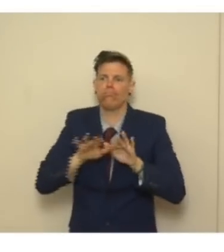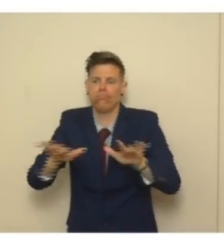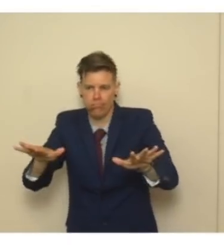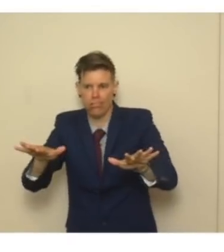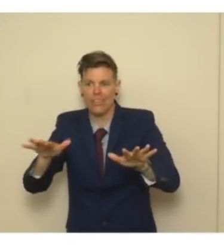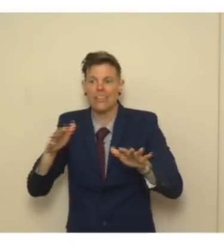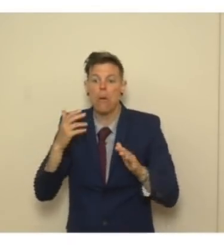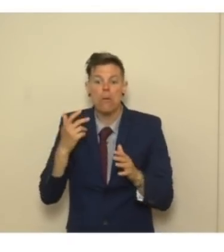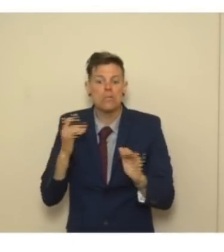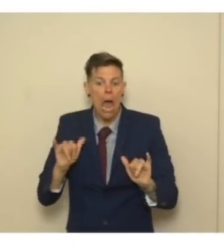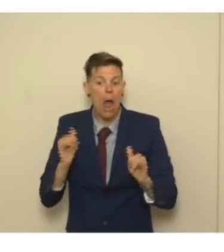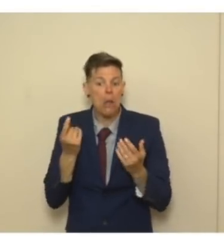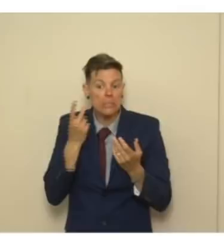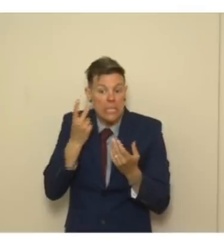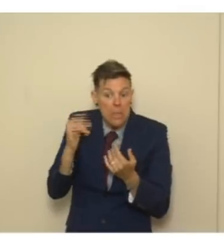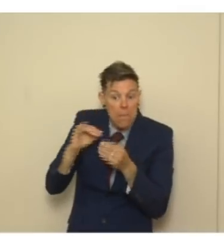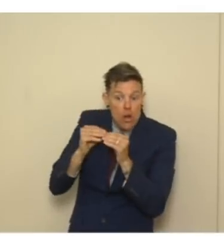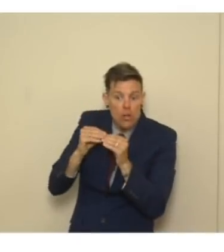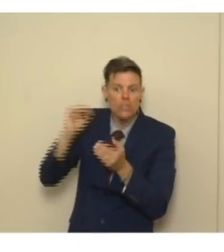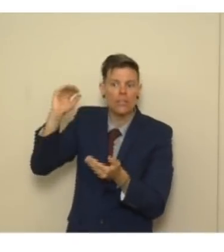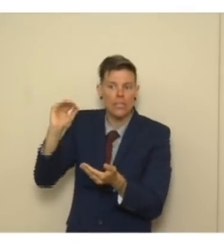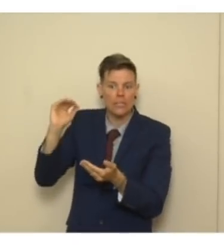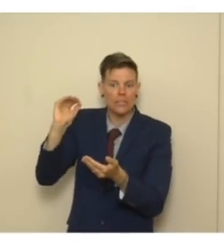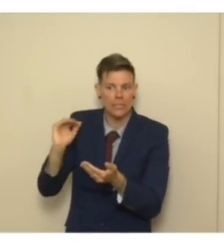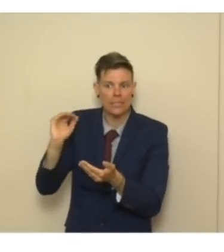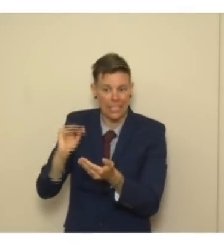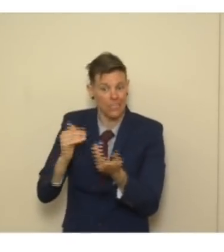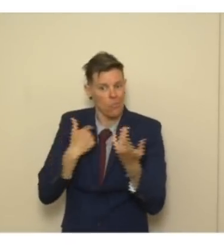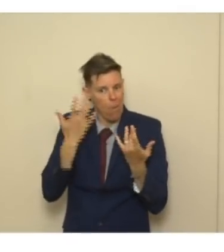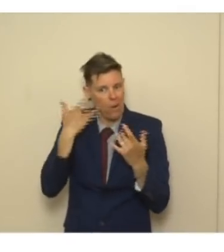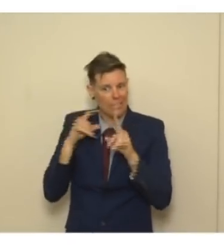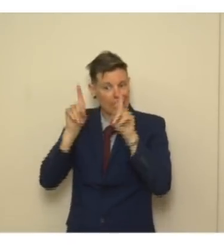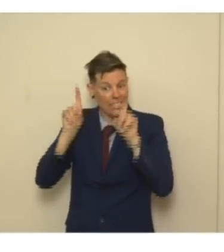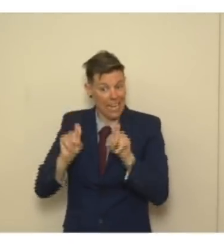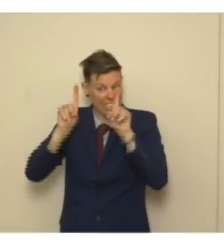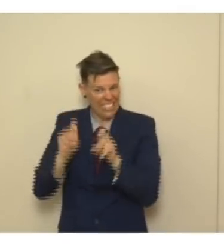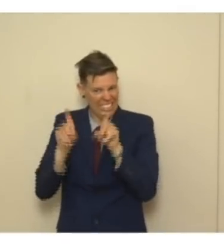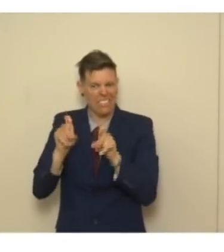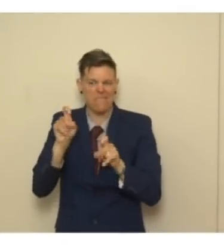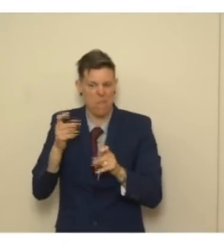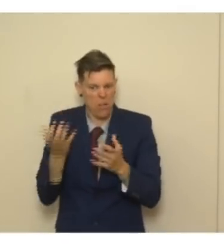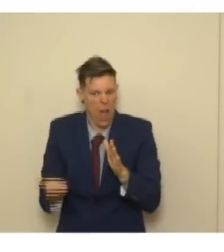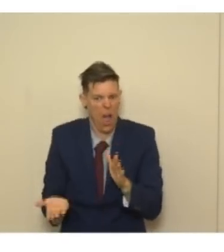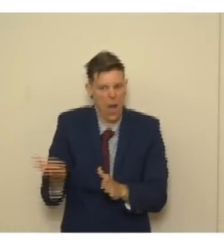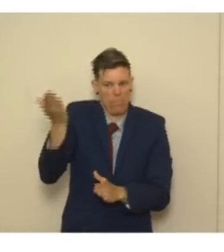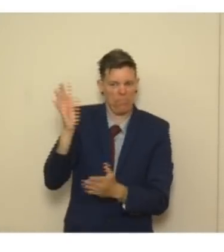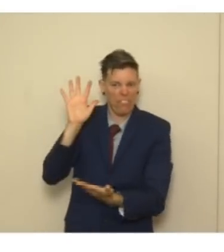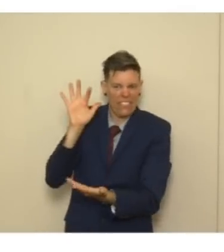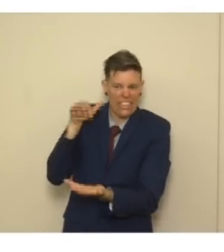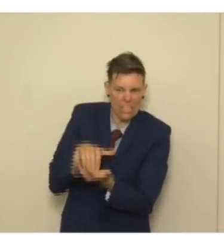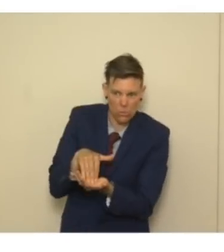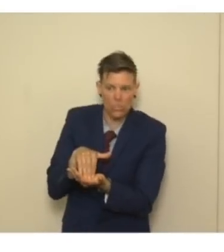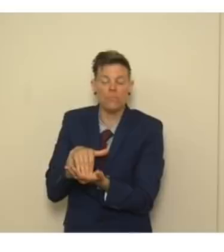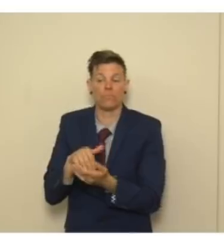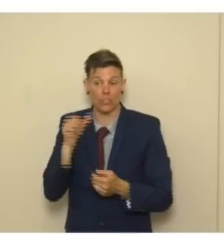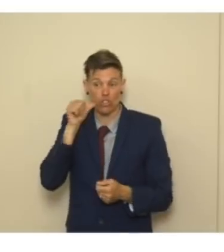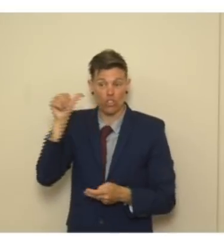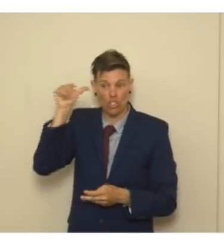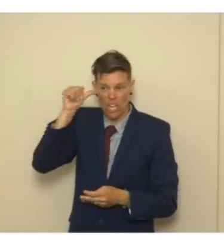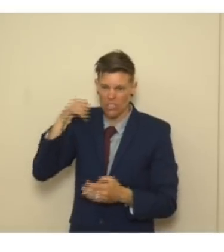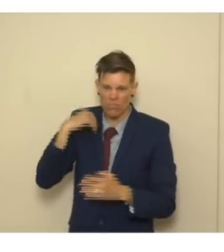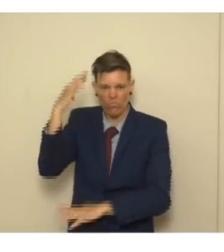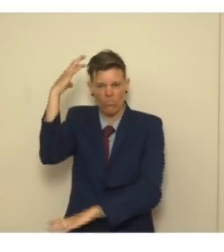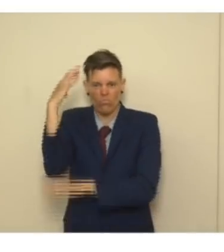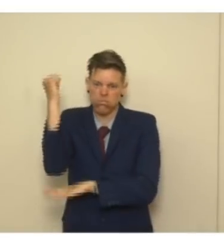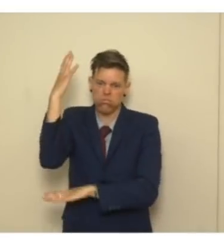for 5,000 a day. Governor mentioned we were over 6,000 yesterday, which is fantastic. But still, we're still falling a little bit short, but working